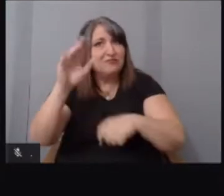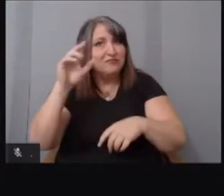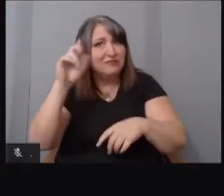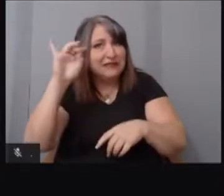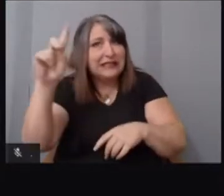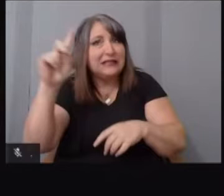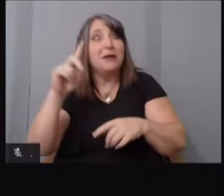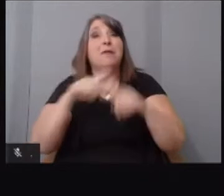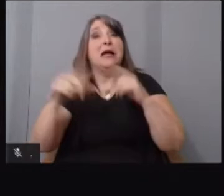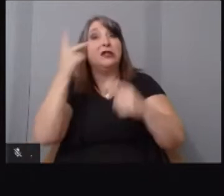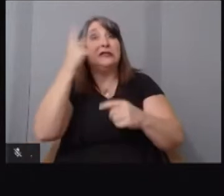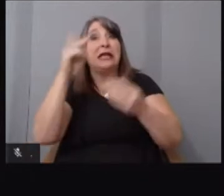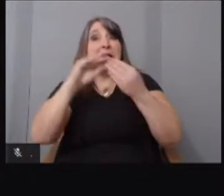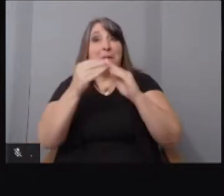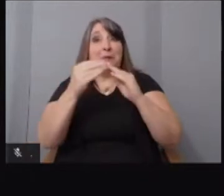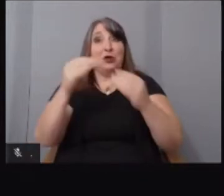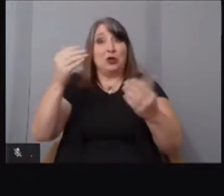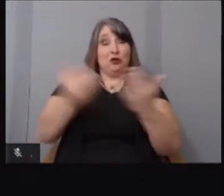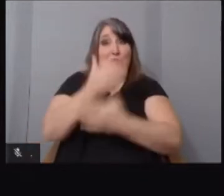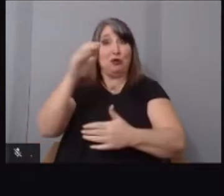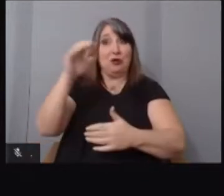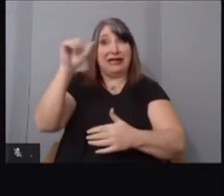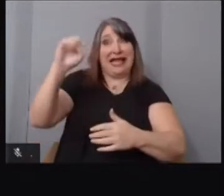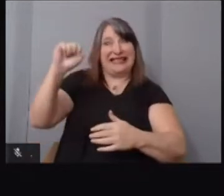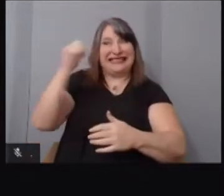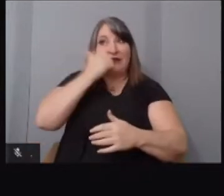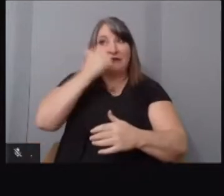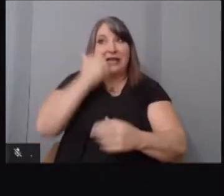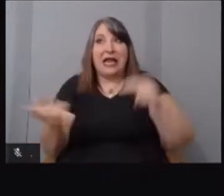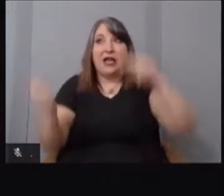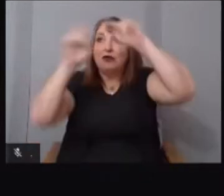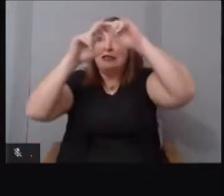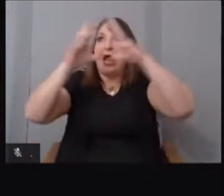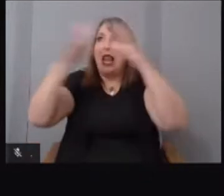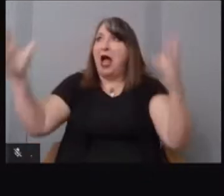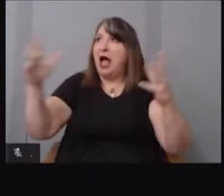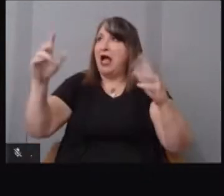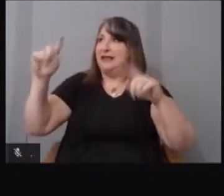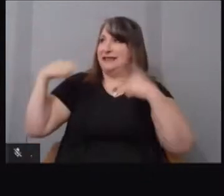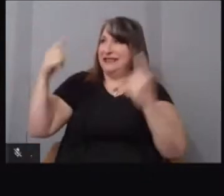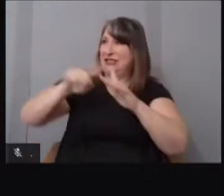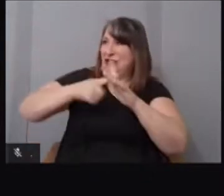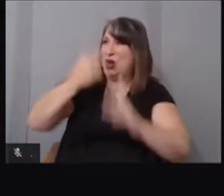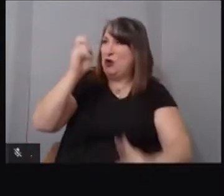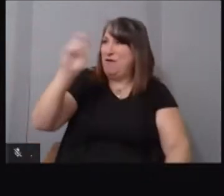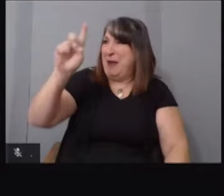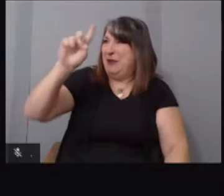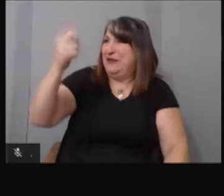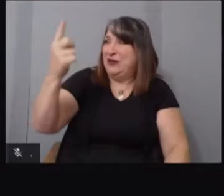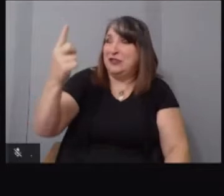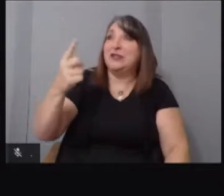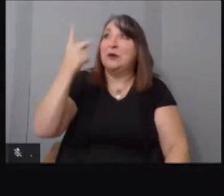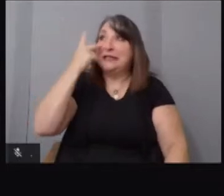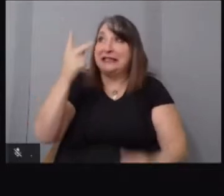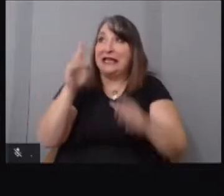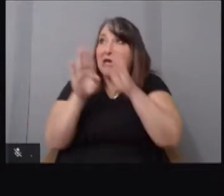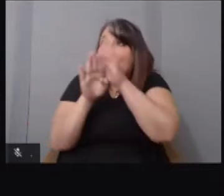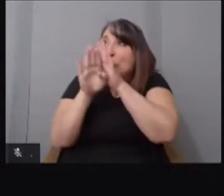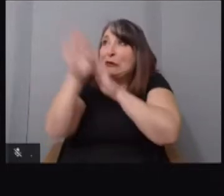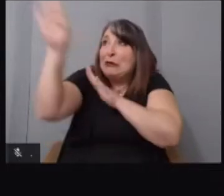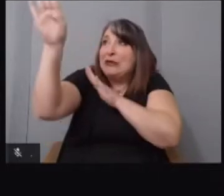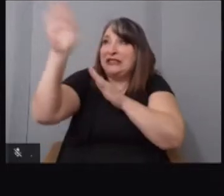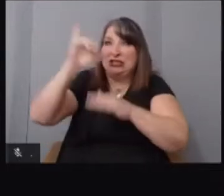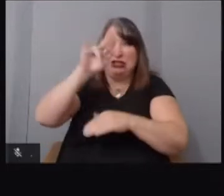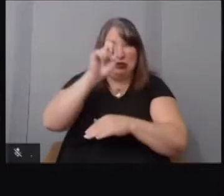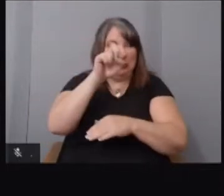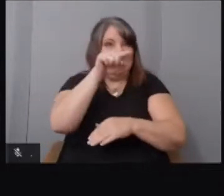that the number of new cases per day has increased dramatically since the beginning of November. So you see the rate of rise that we saw in June, and that